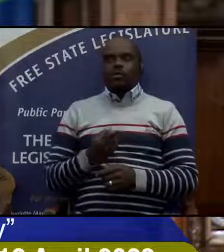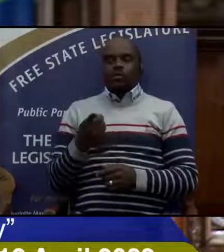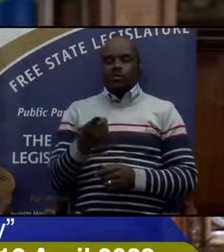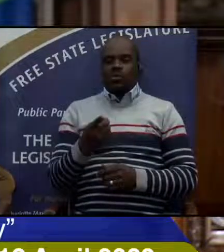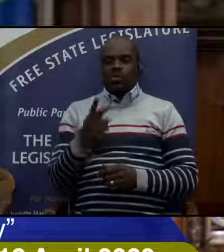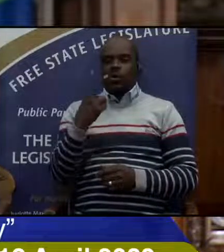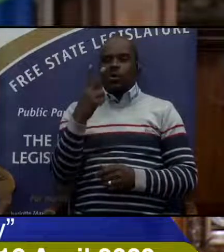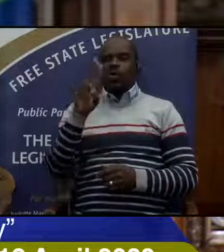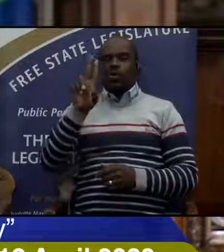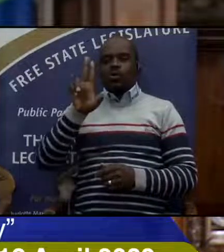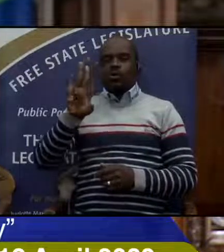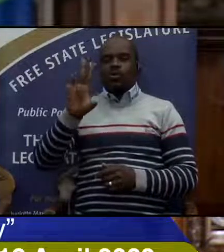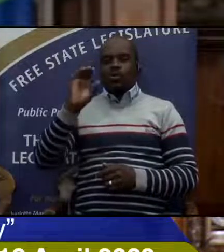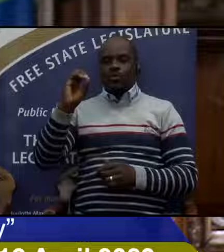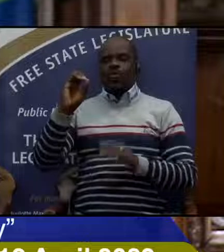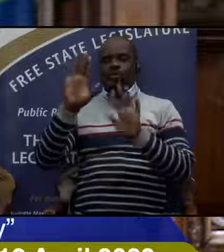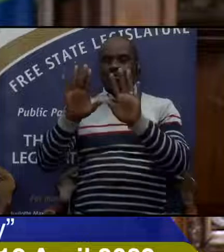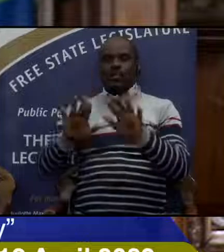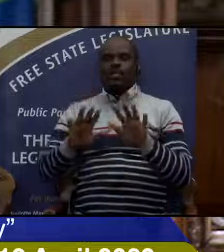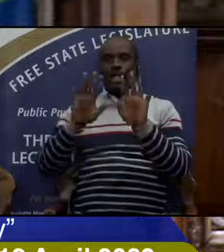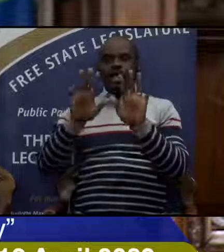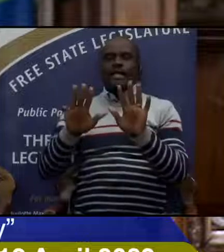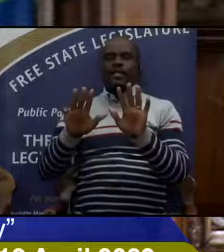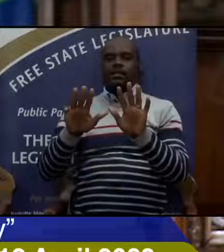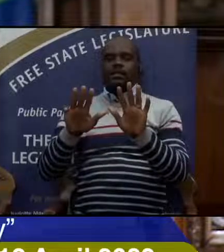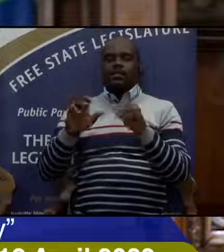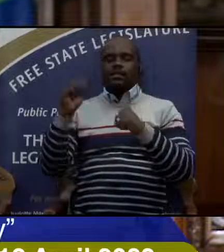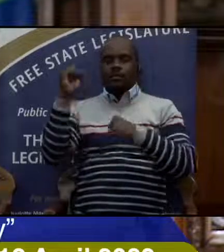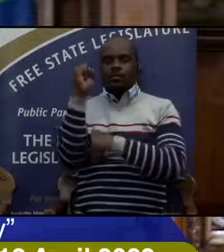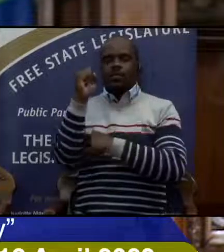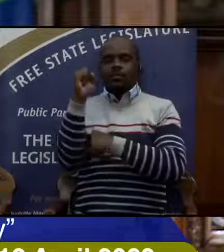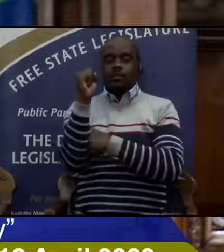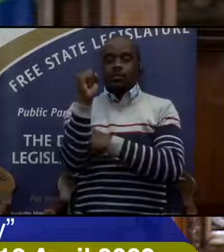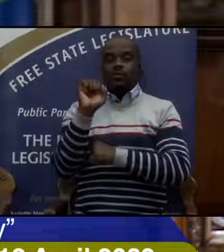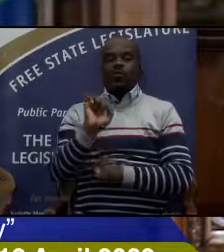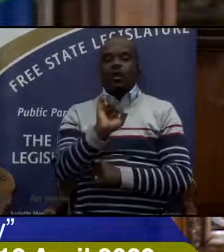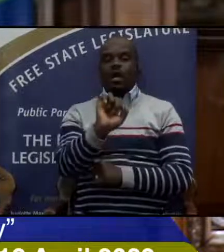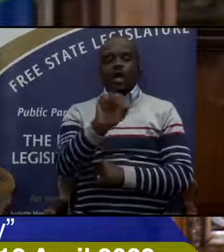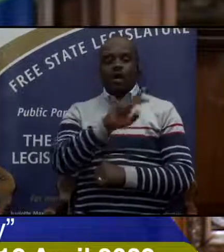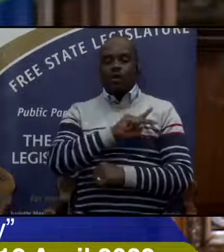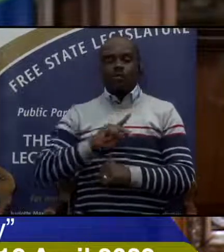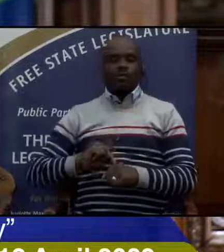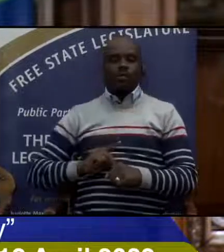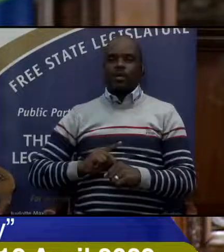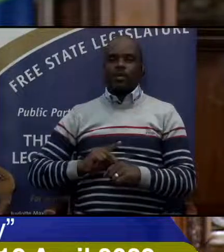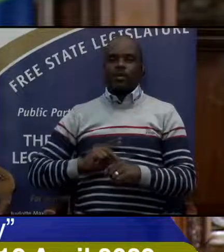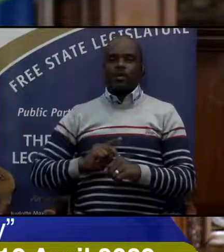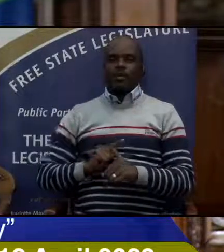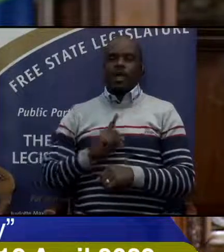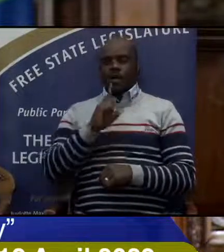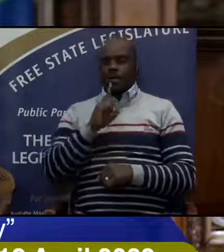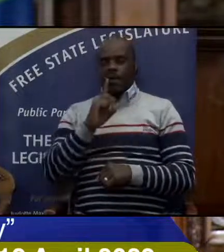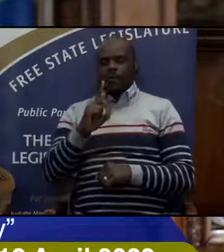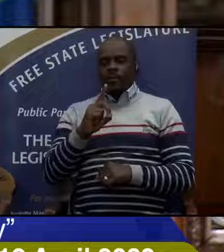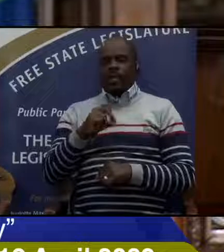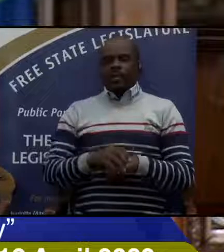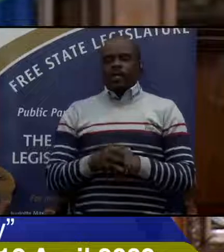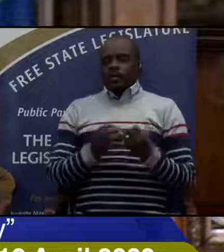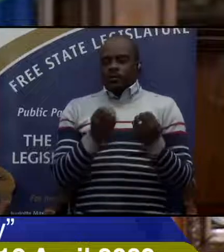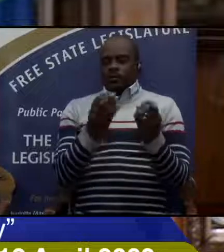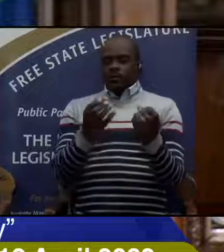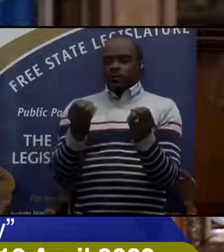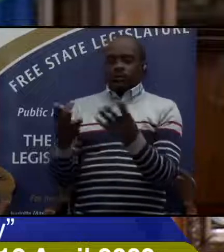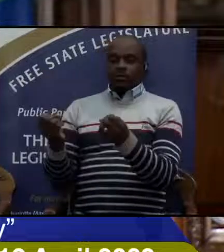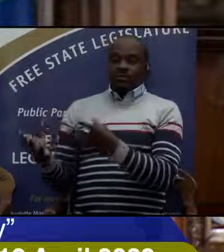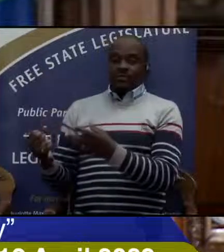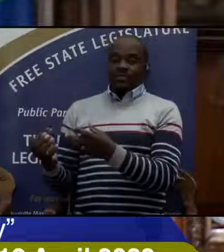of the Premier promised that they are going to deliver to young people. Youth Directorate, we are still waiting